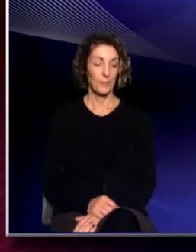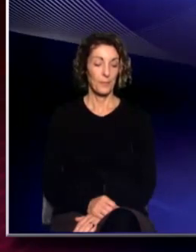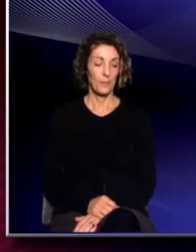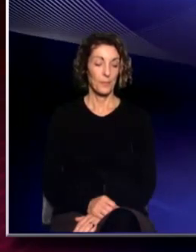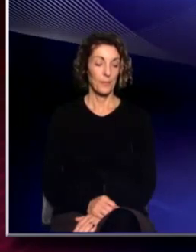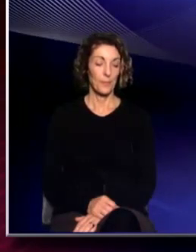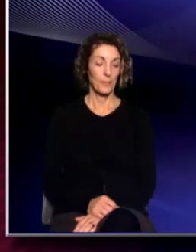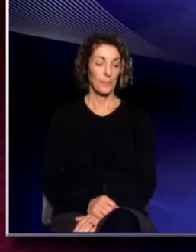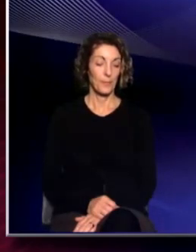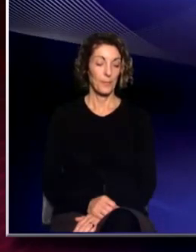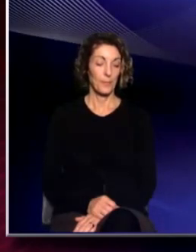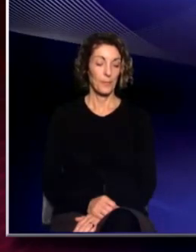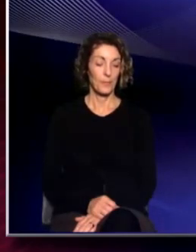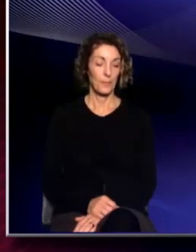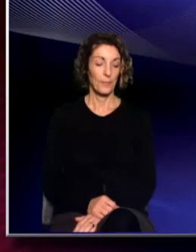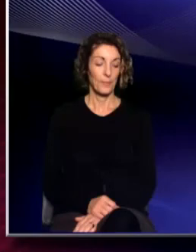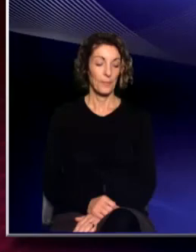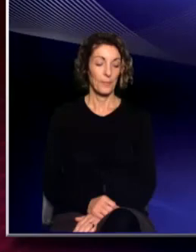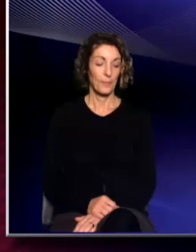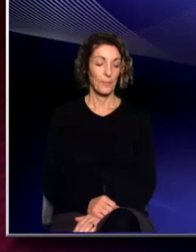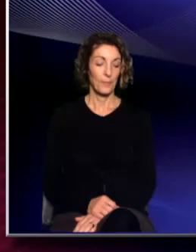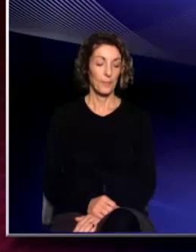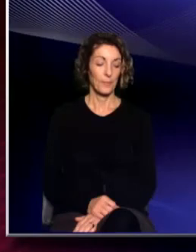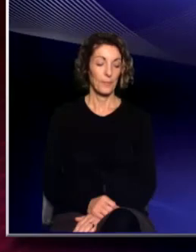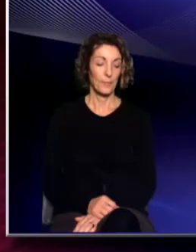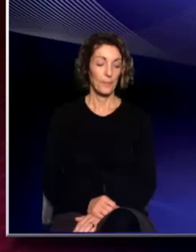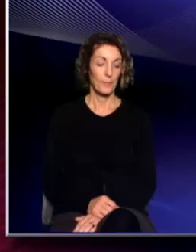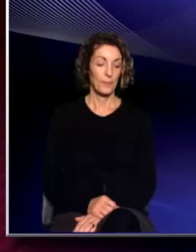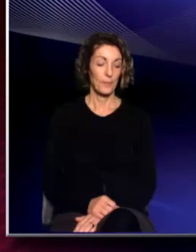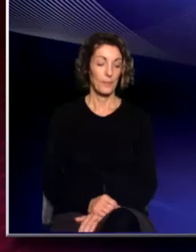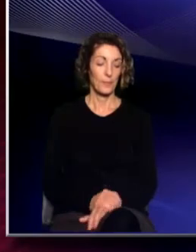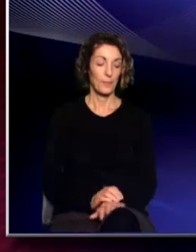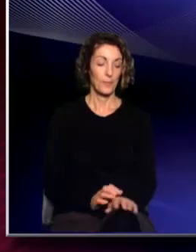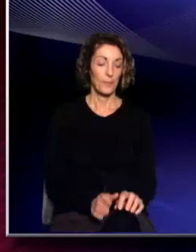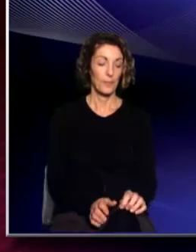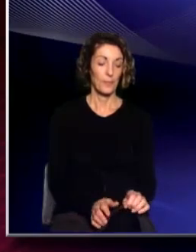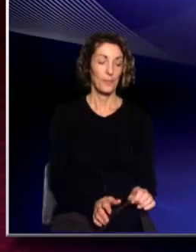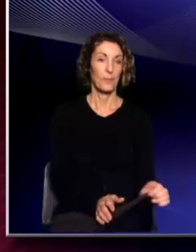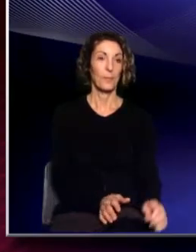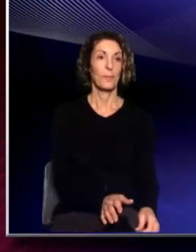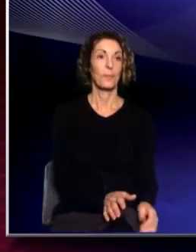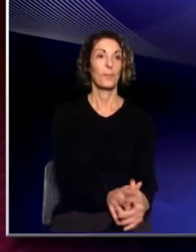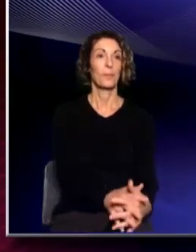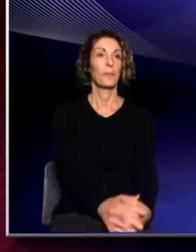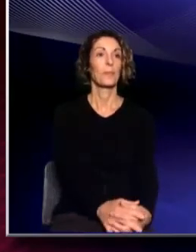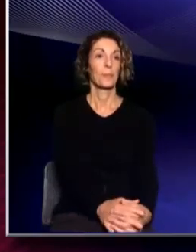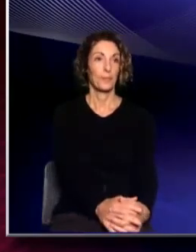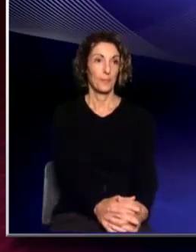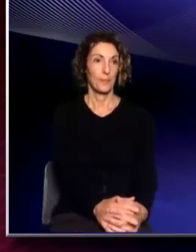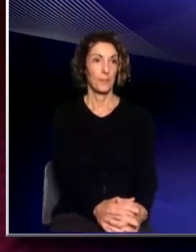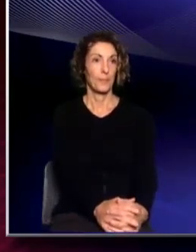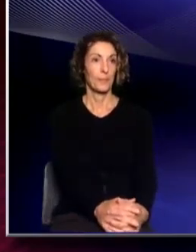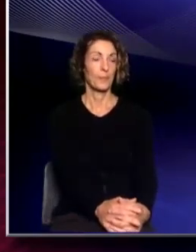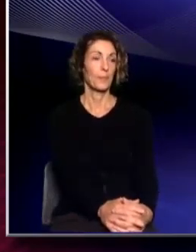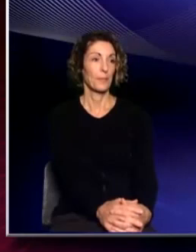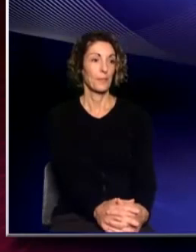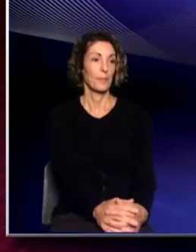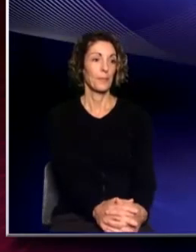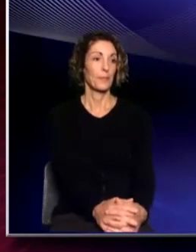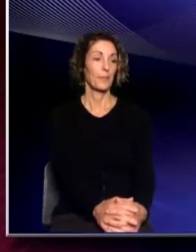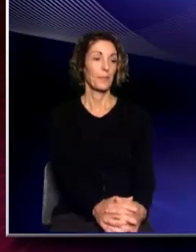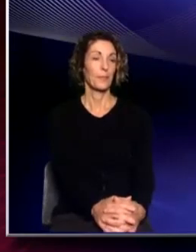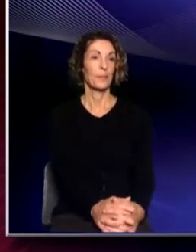I want to thank Zoe and Matea. I don't think that they could say it any better about how early language acquisition